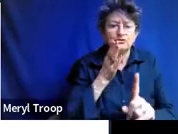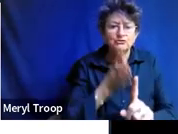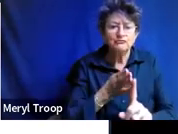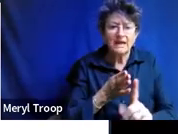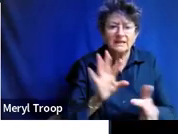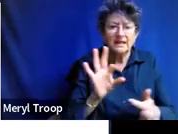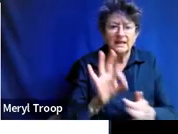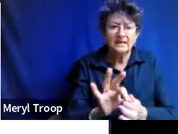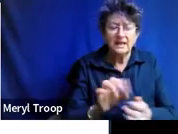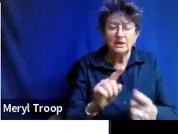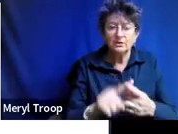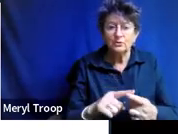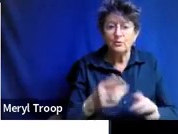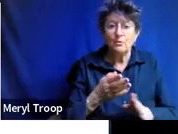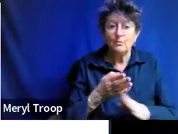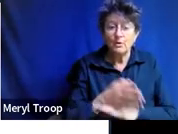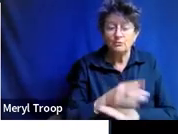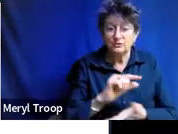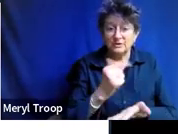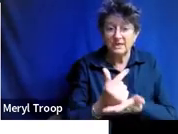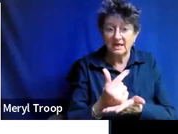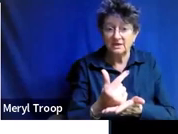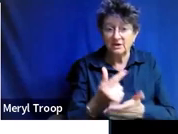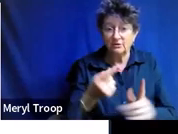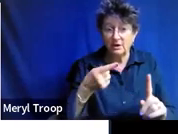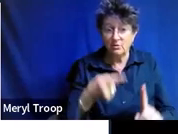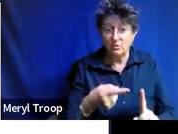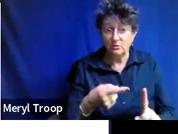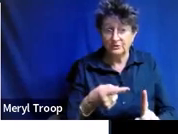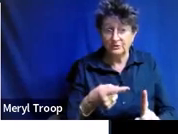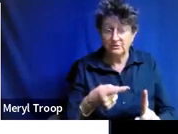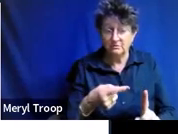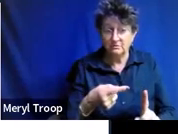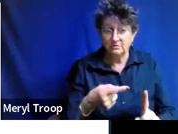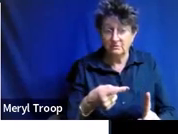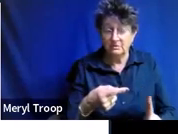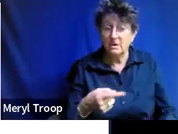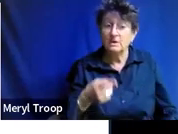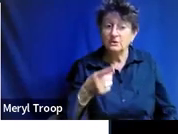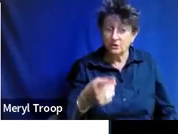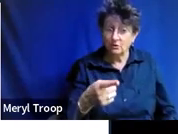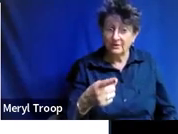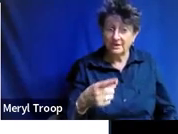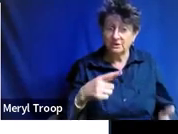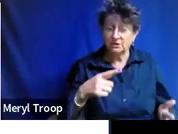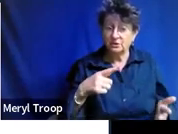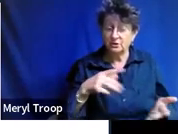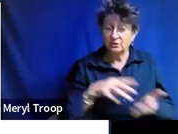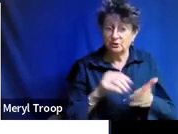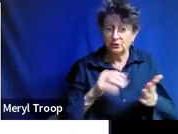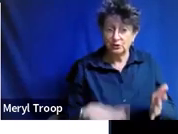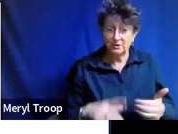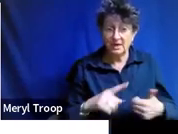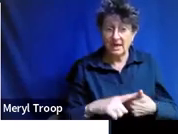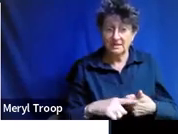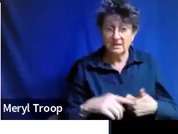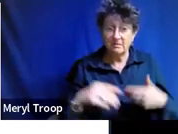post-secondary goals. So the student has intro to marketing, they have carpentry, you